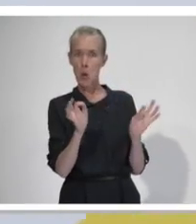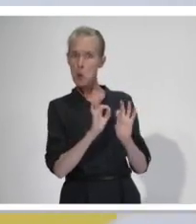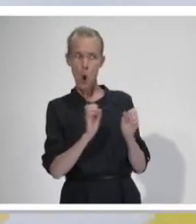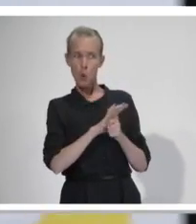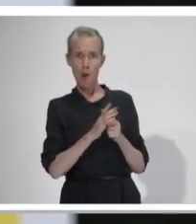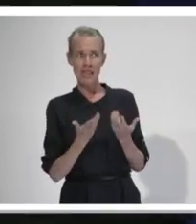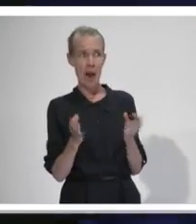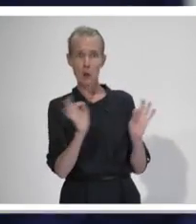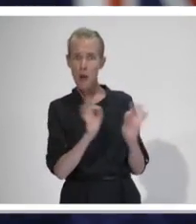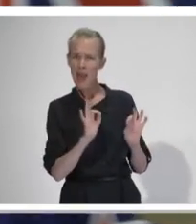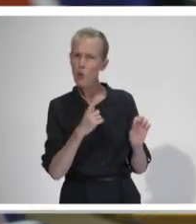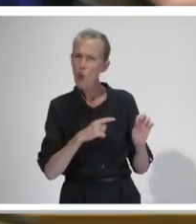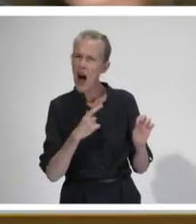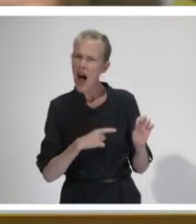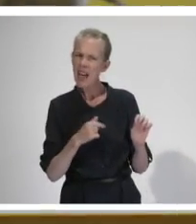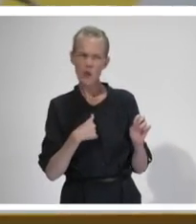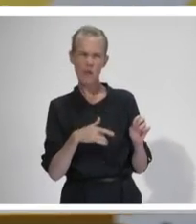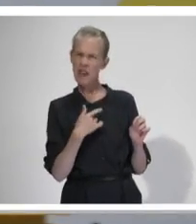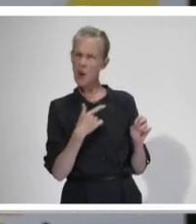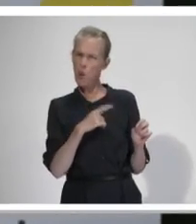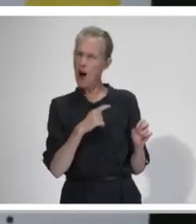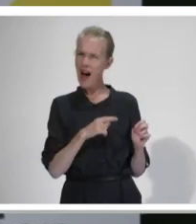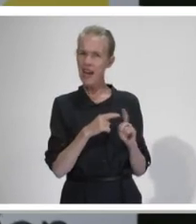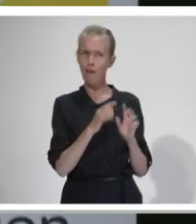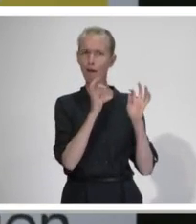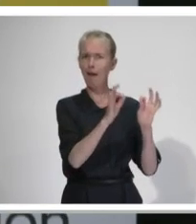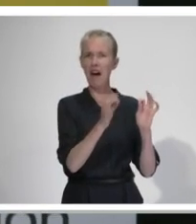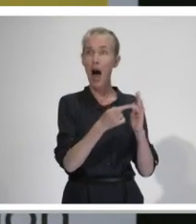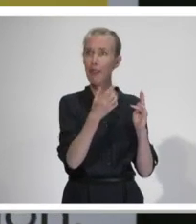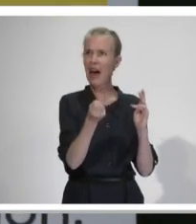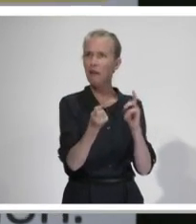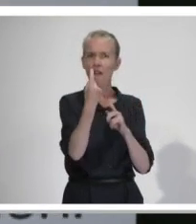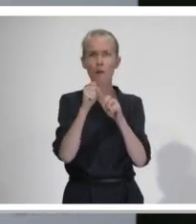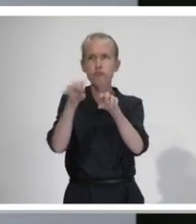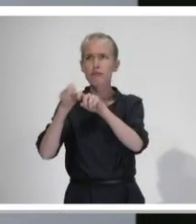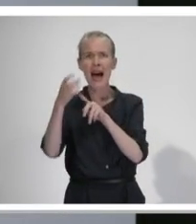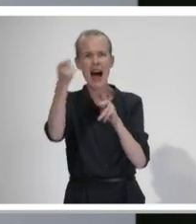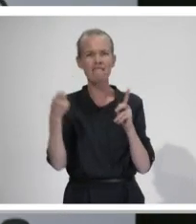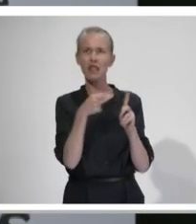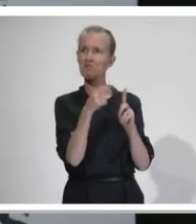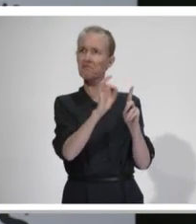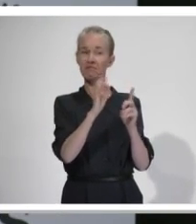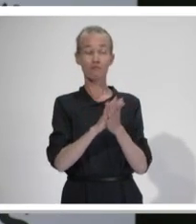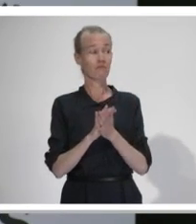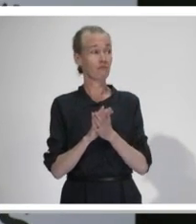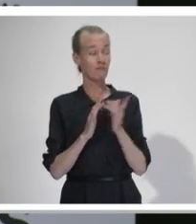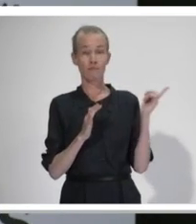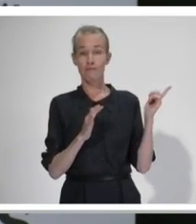I don't think there's any particular success there. They certainly did have cases.